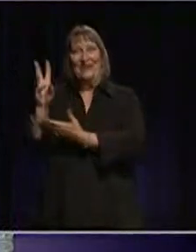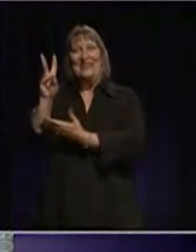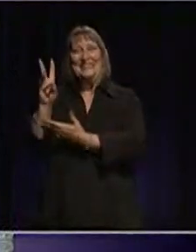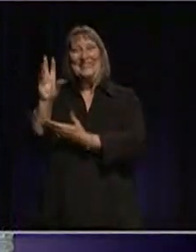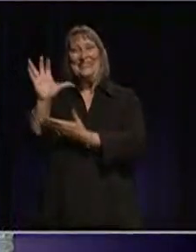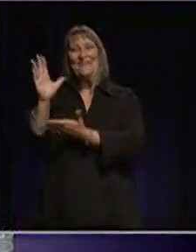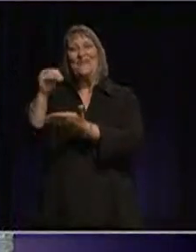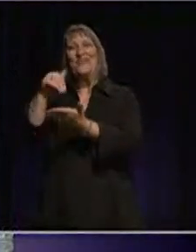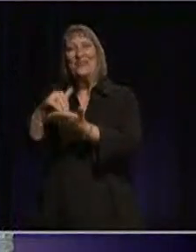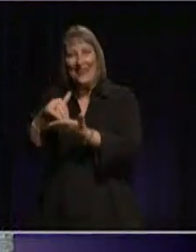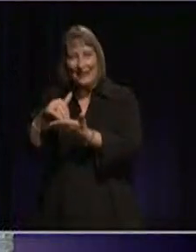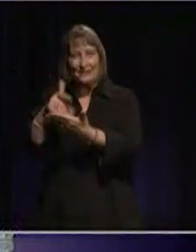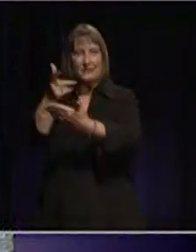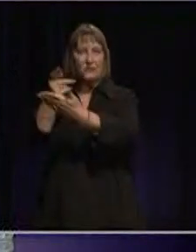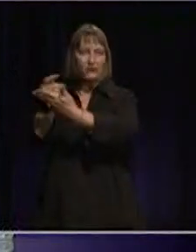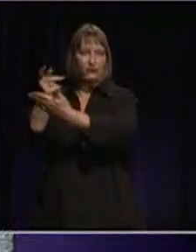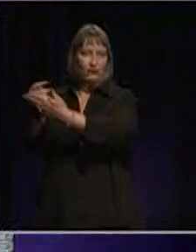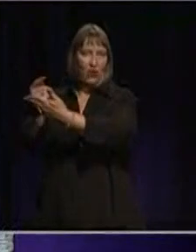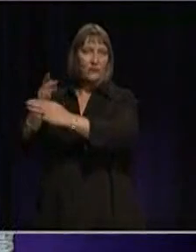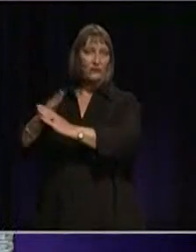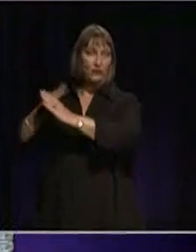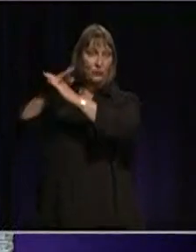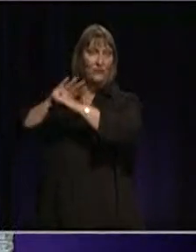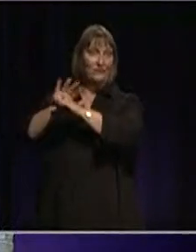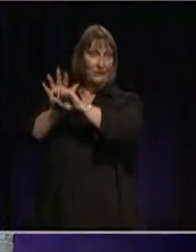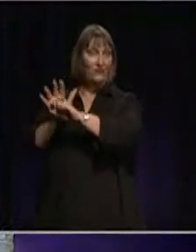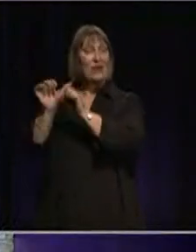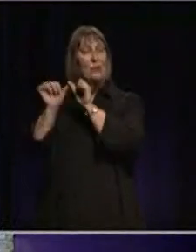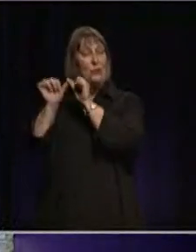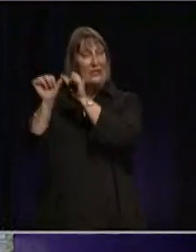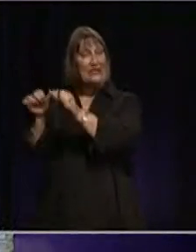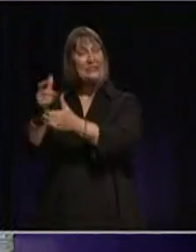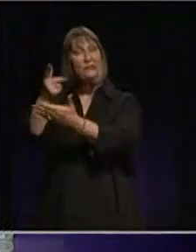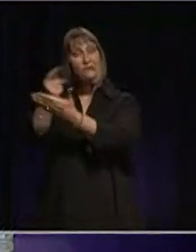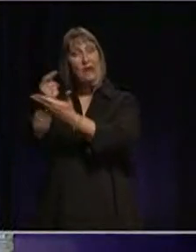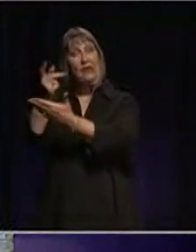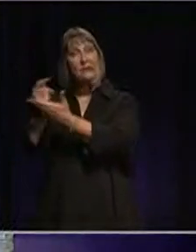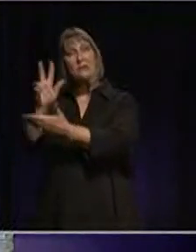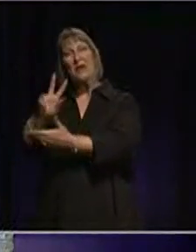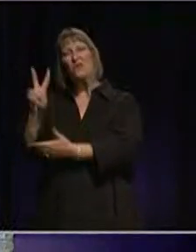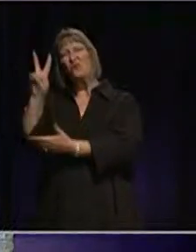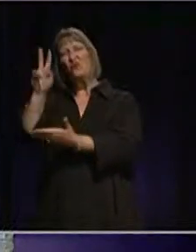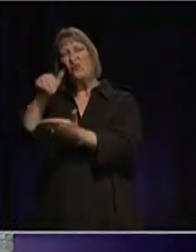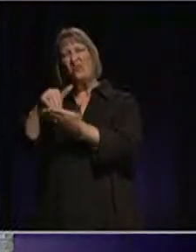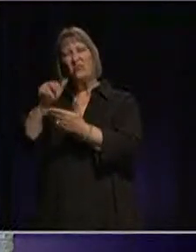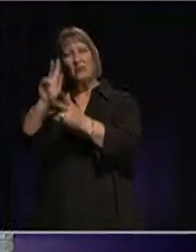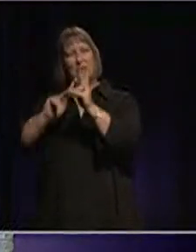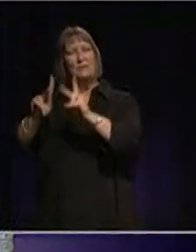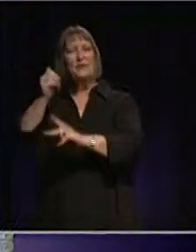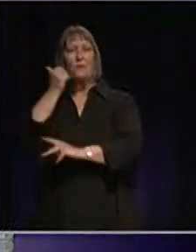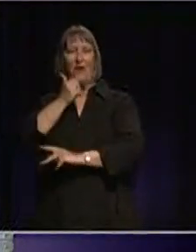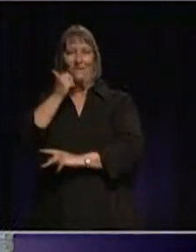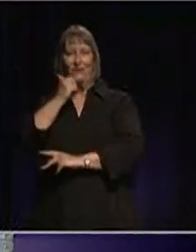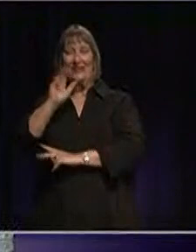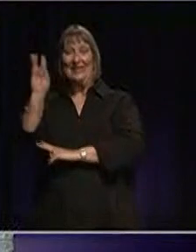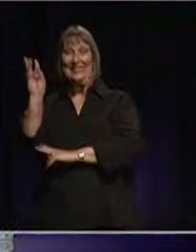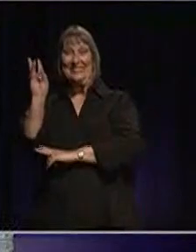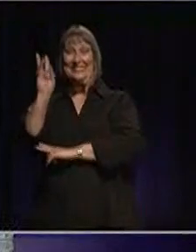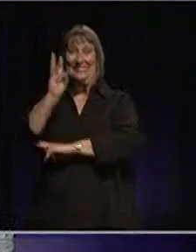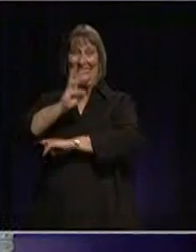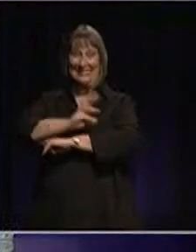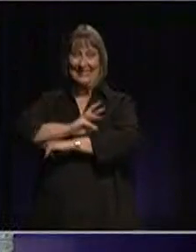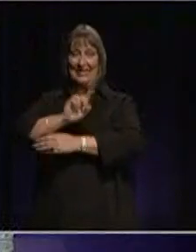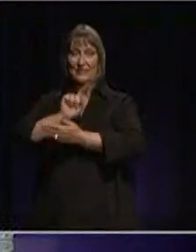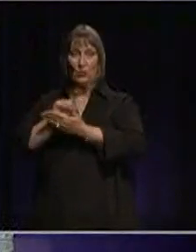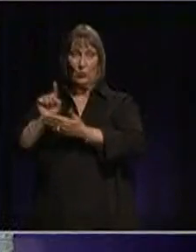65,000 vaccines as well, and we continue to vaccinate about 2,000 a day, a little more than that, 6 days a week, and there'll be